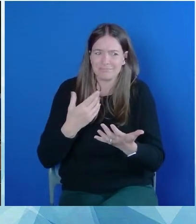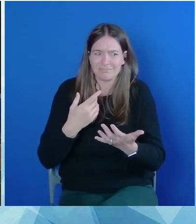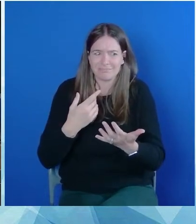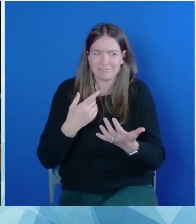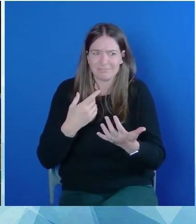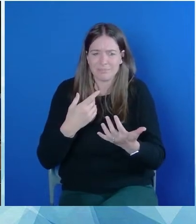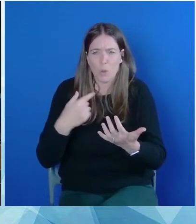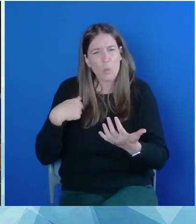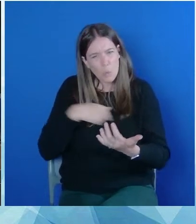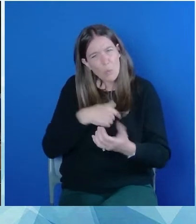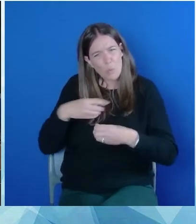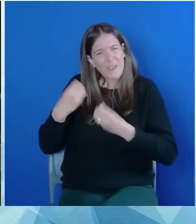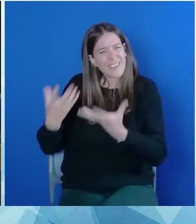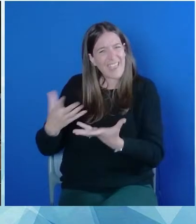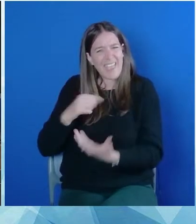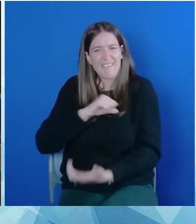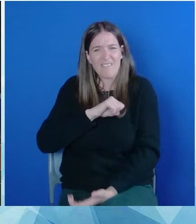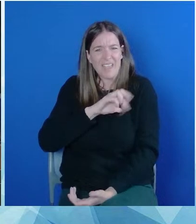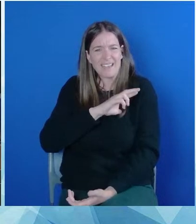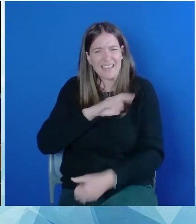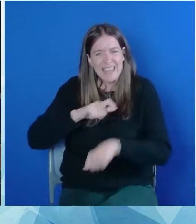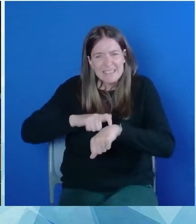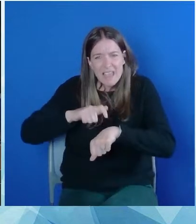the agency, and I think,